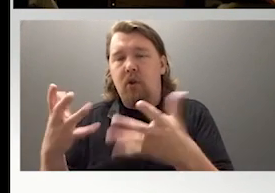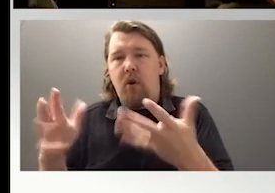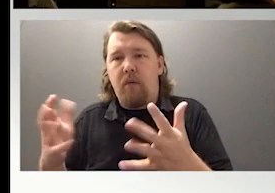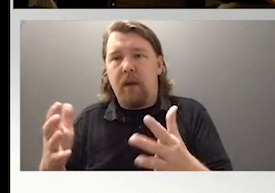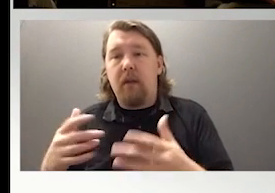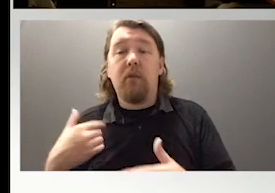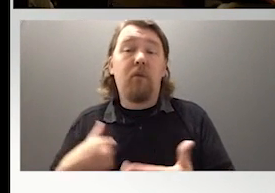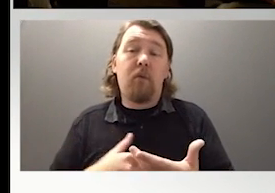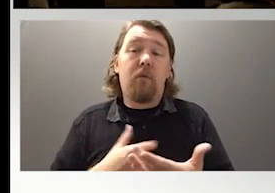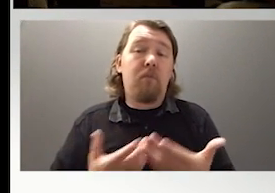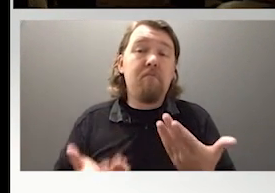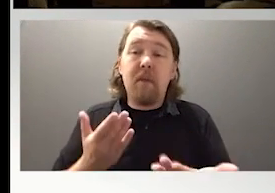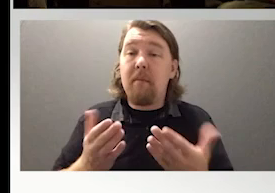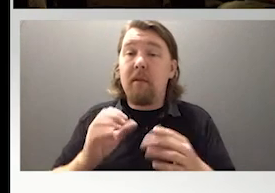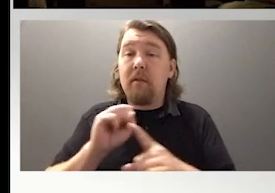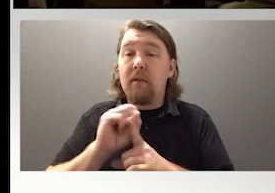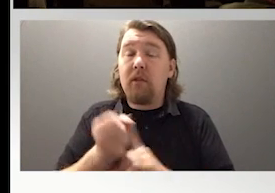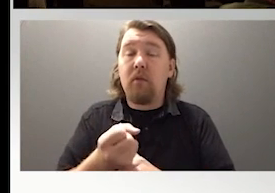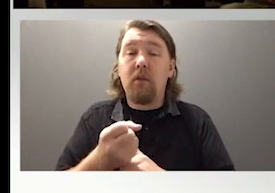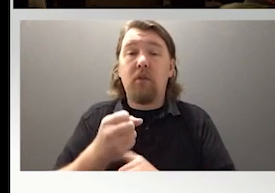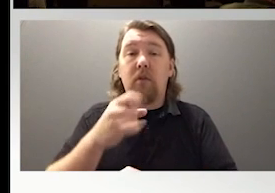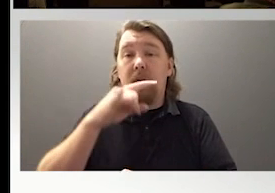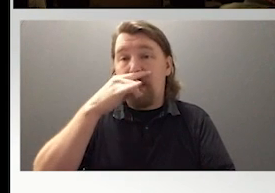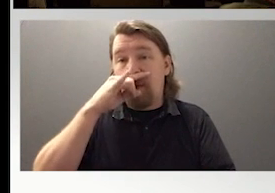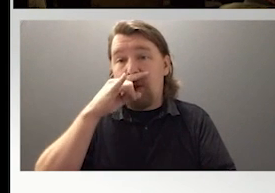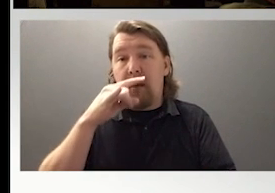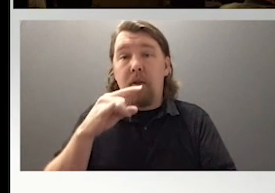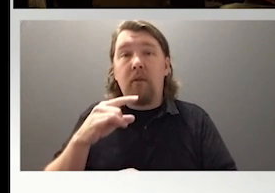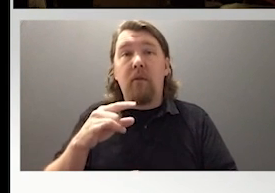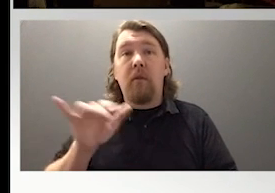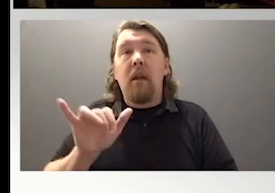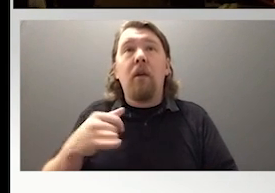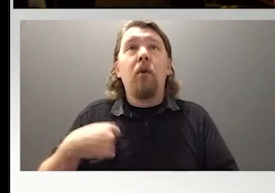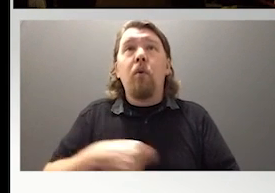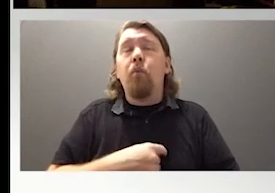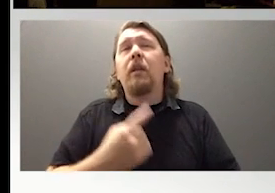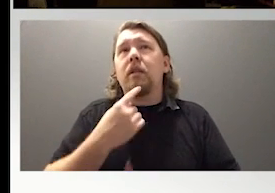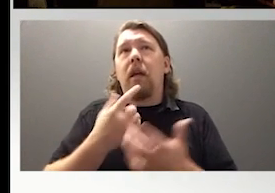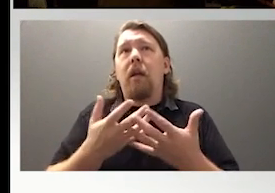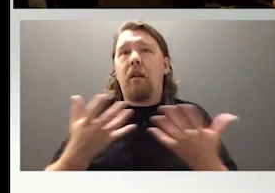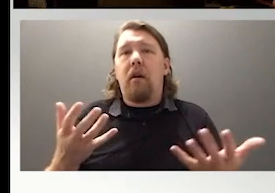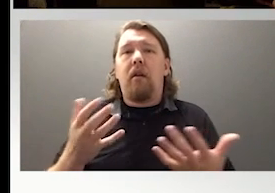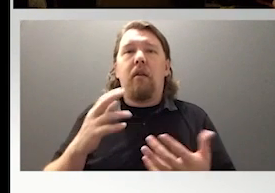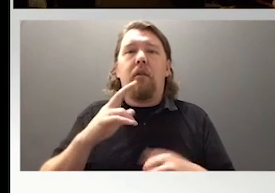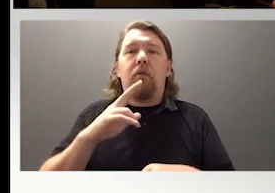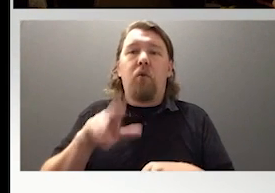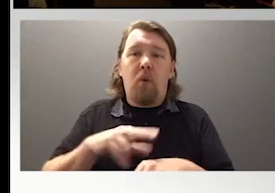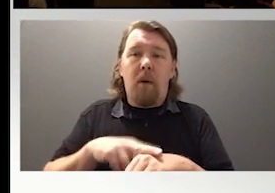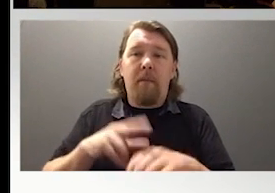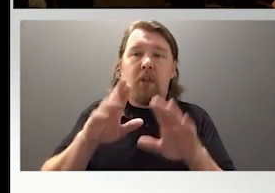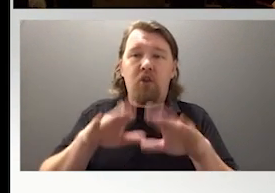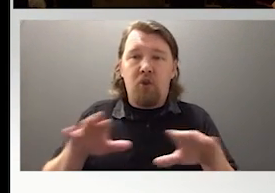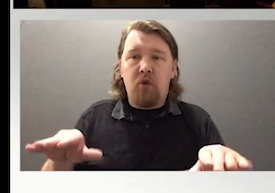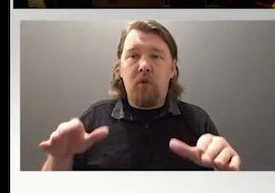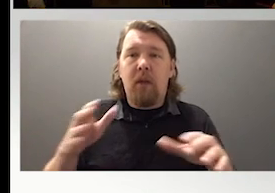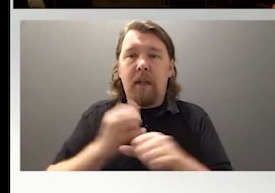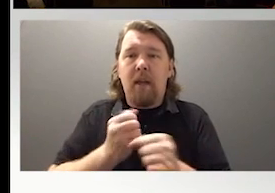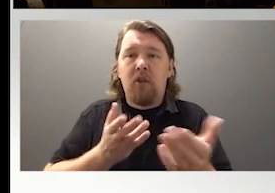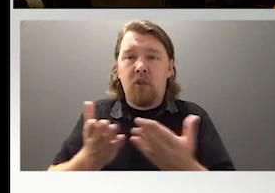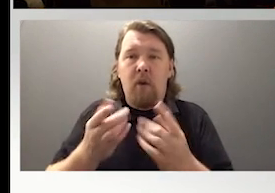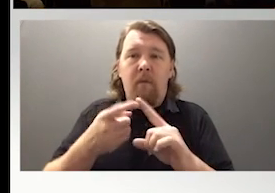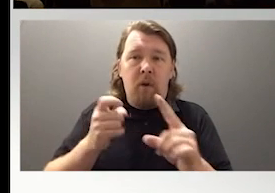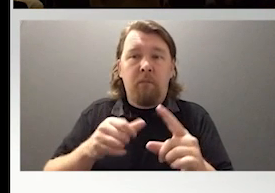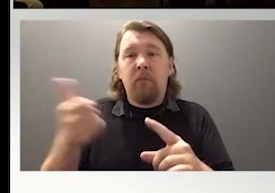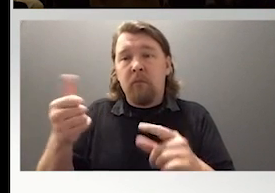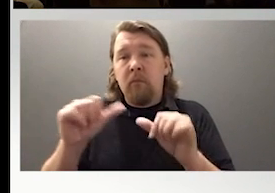may be a circumstance where a child, it's like we say a lot that usually children are served by other agencies. We